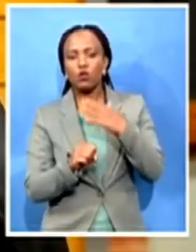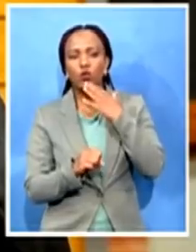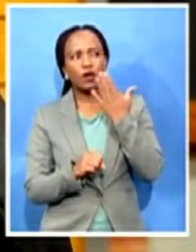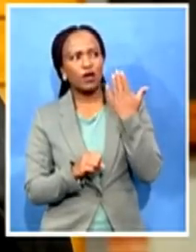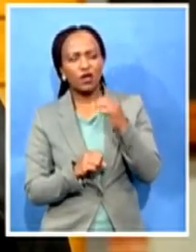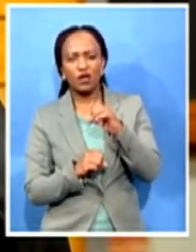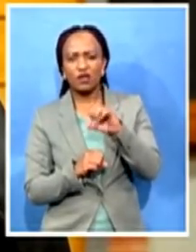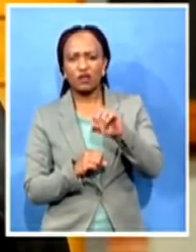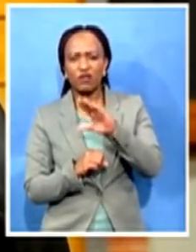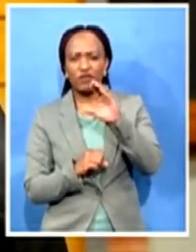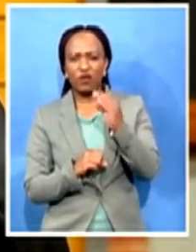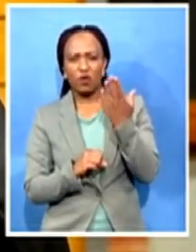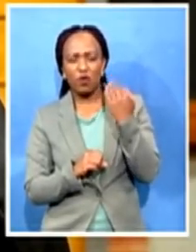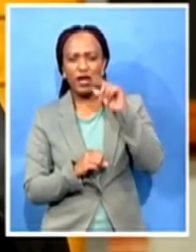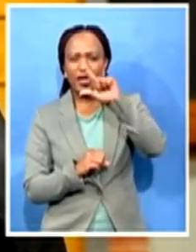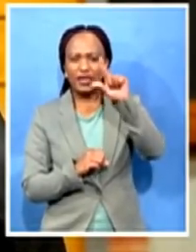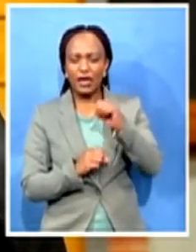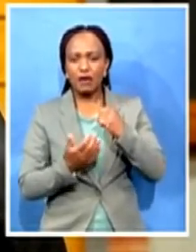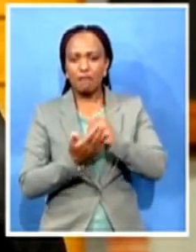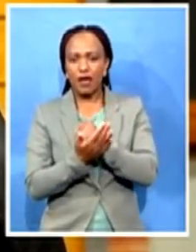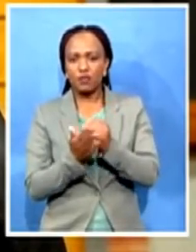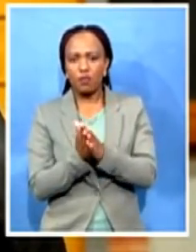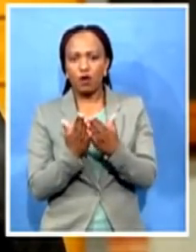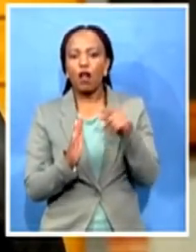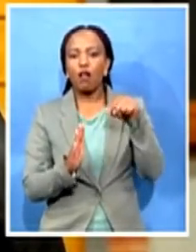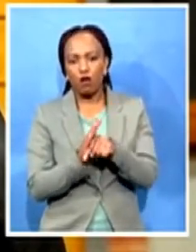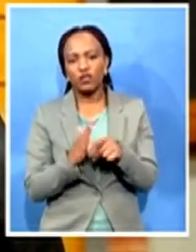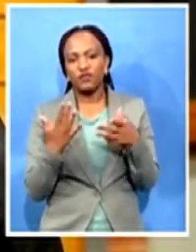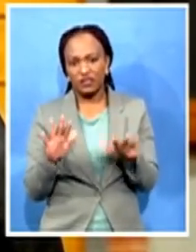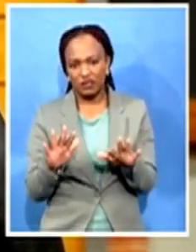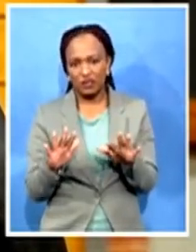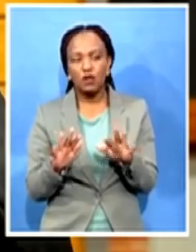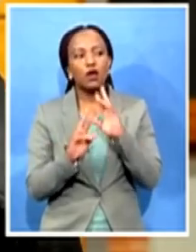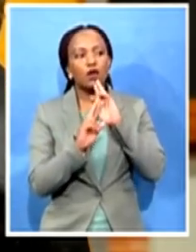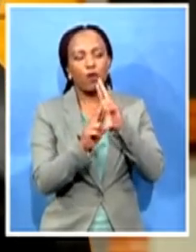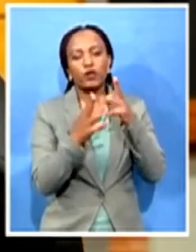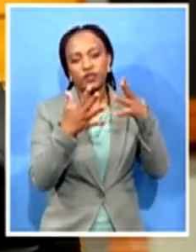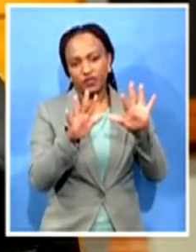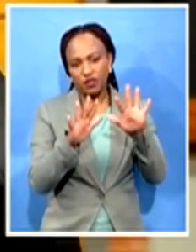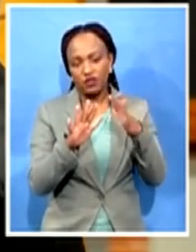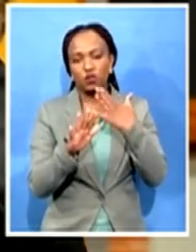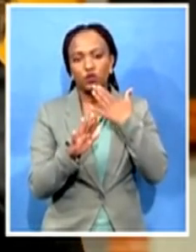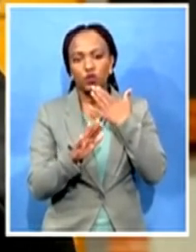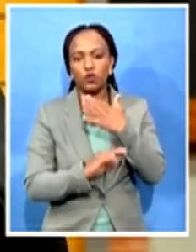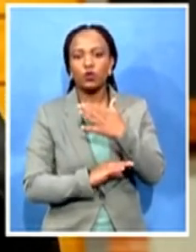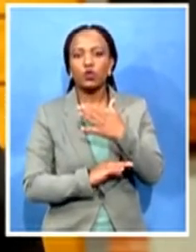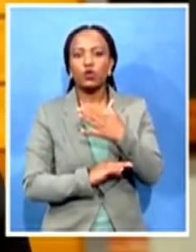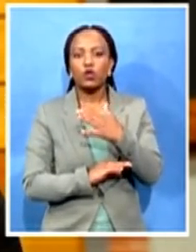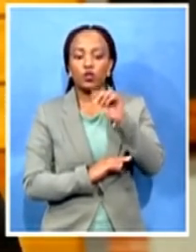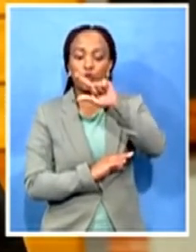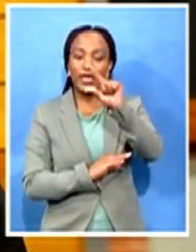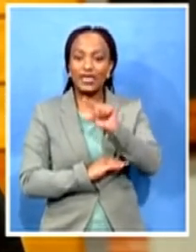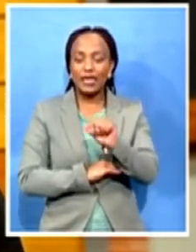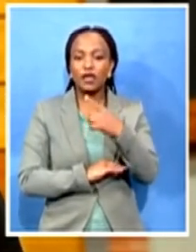was subsequently lost, and that was then reported to the Italian consulate here in South Africa that the